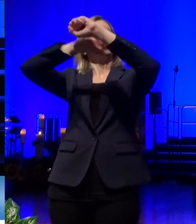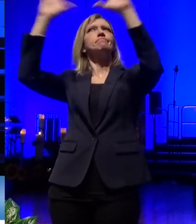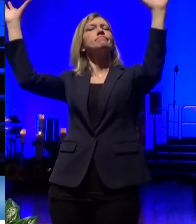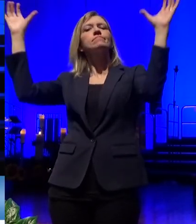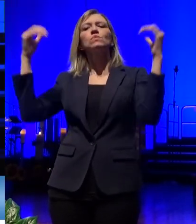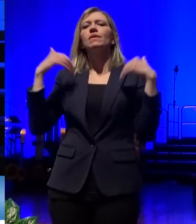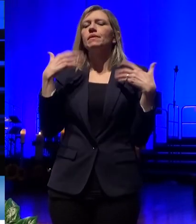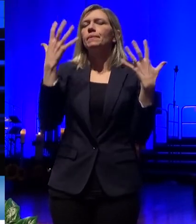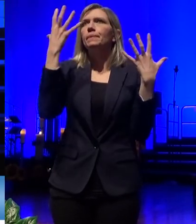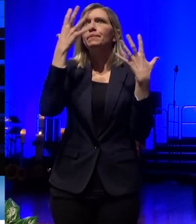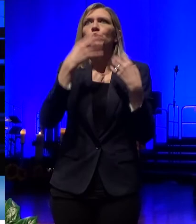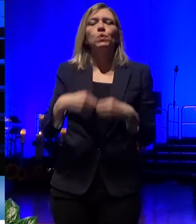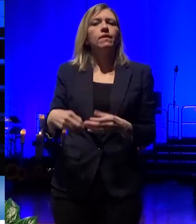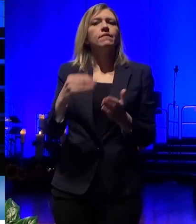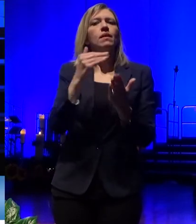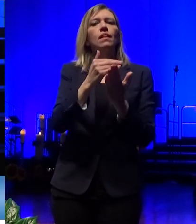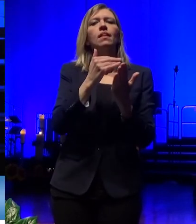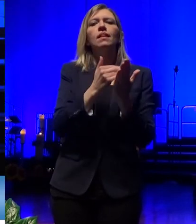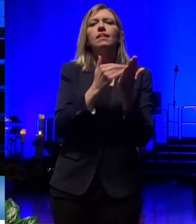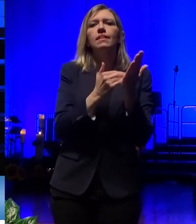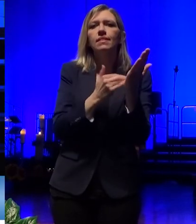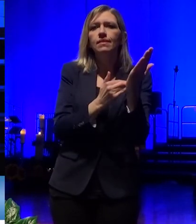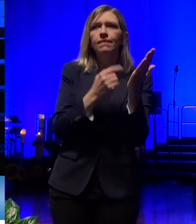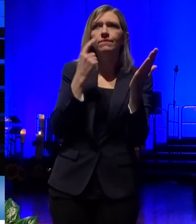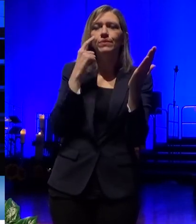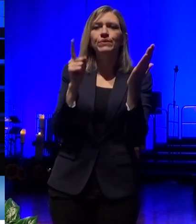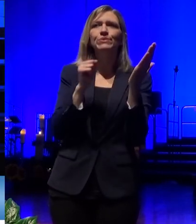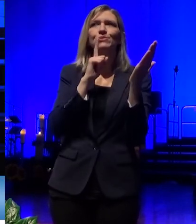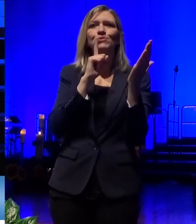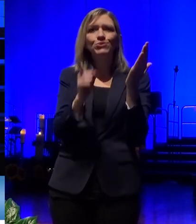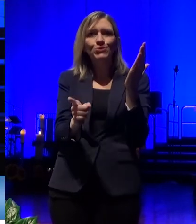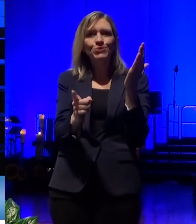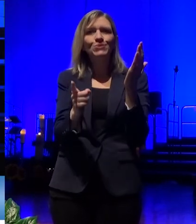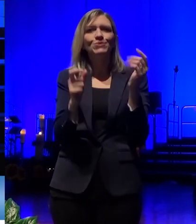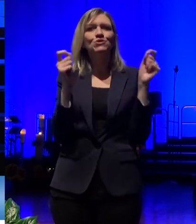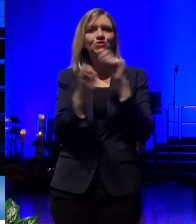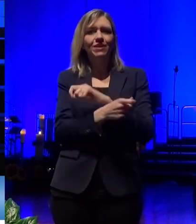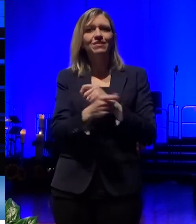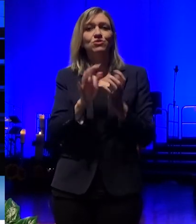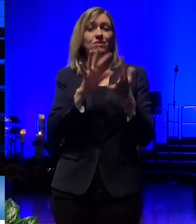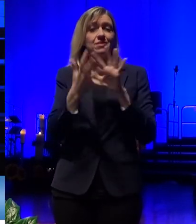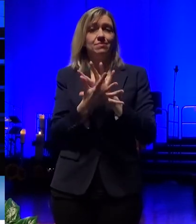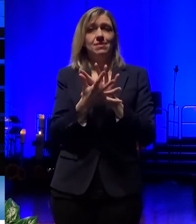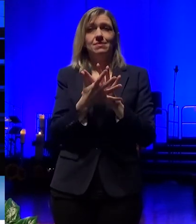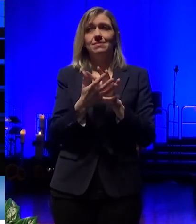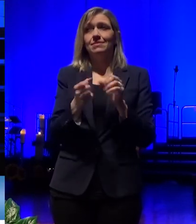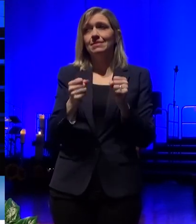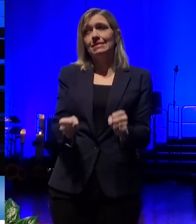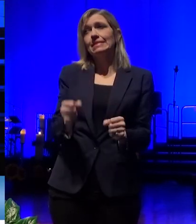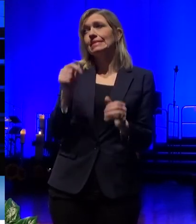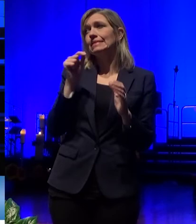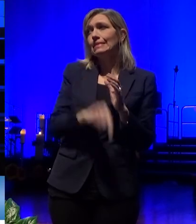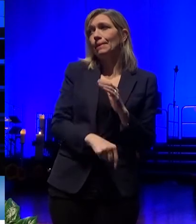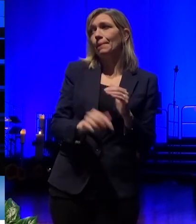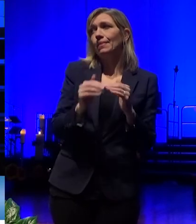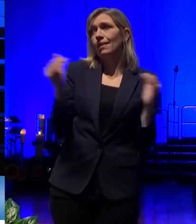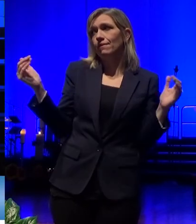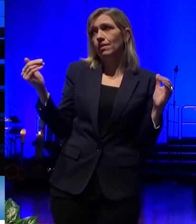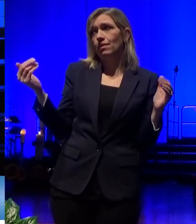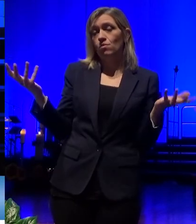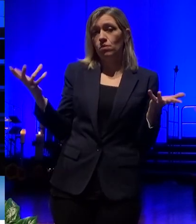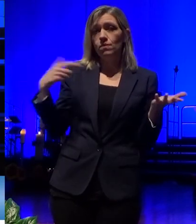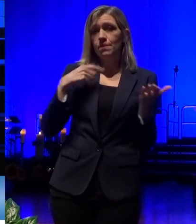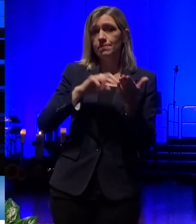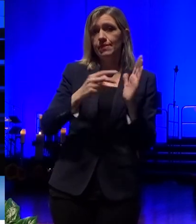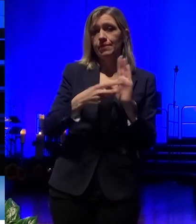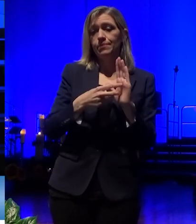got a beautiful recipe for true change and transformation at the deepest level. By this, I